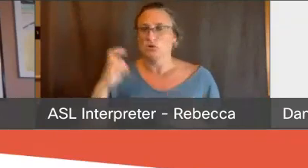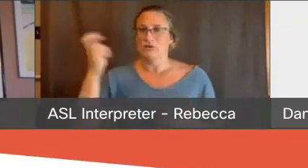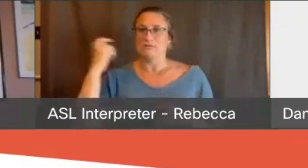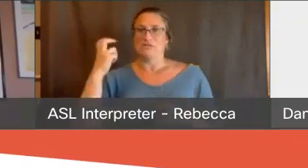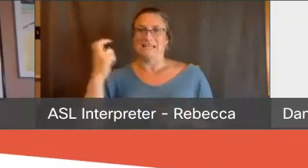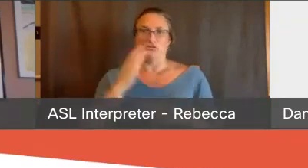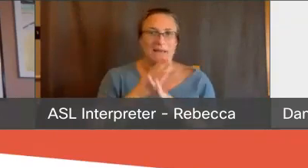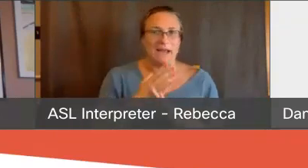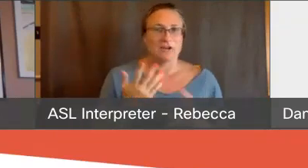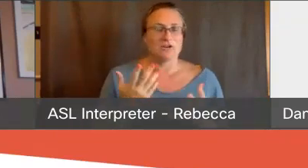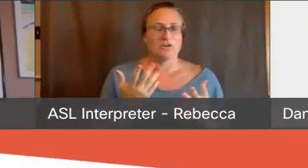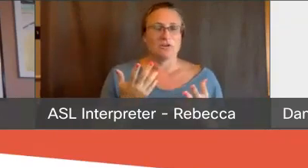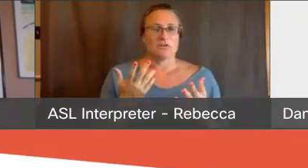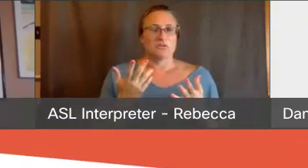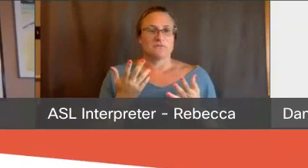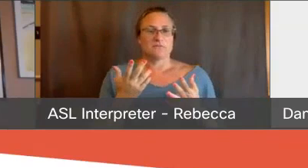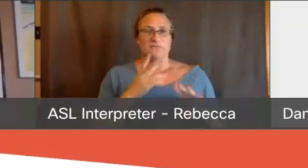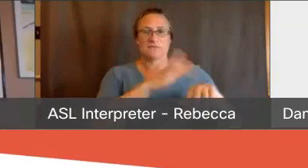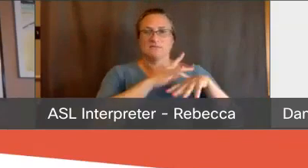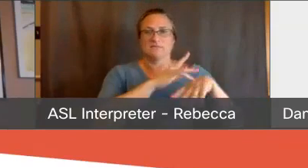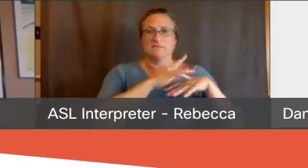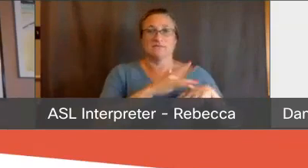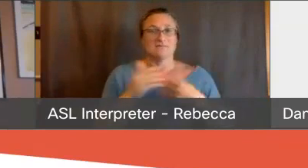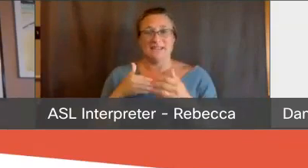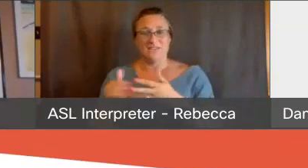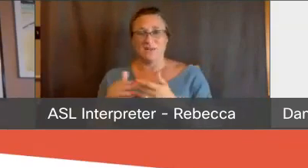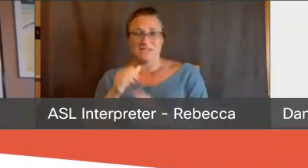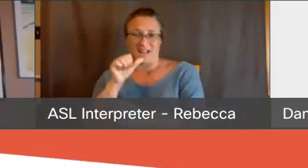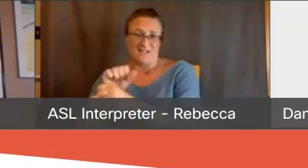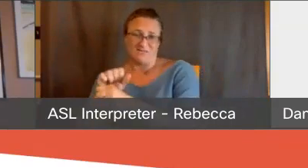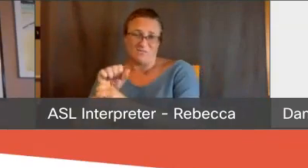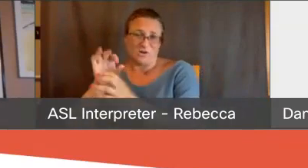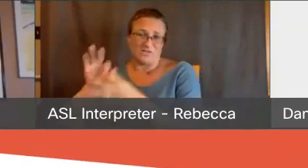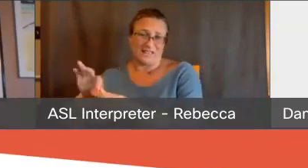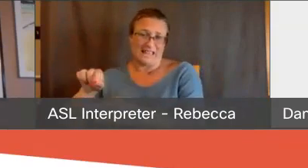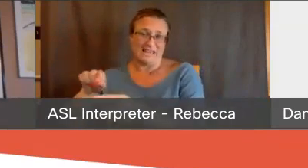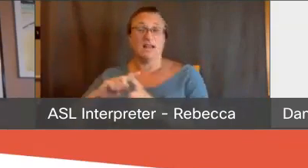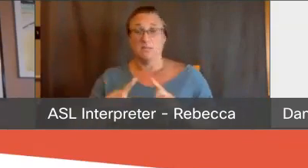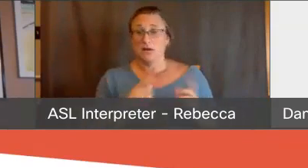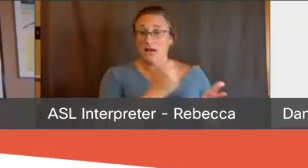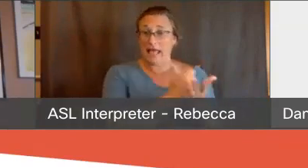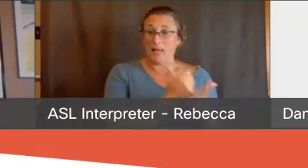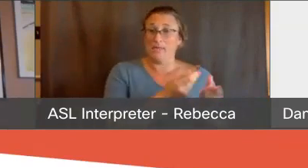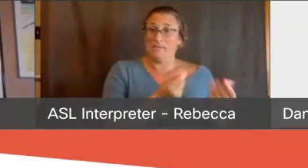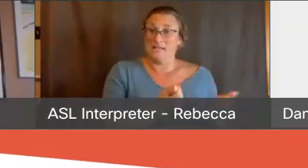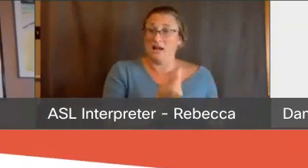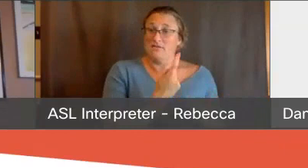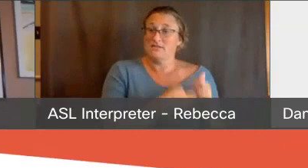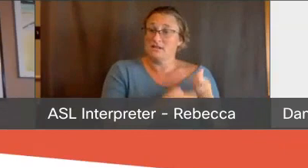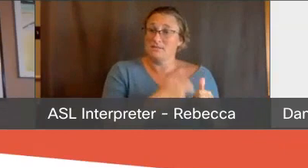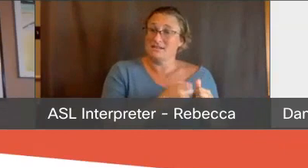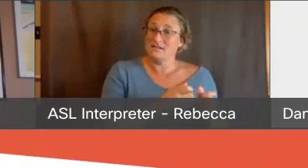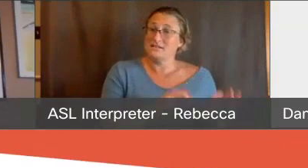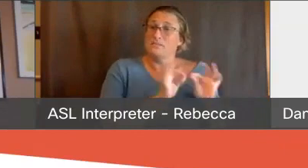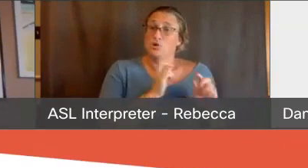barrier, that sometimes, even if that's not related to the work that you need to be doing with them, helping them address an issue that's important to them